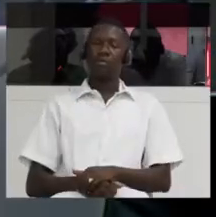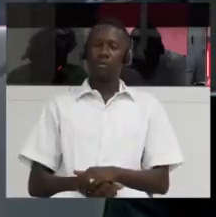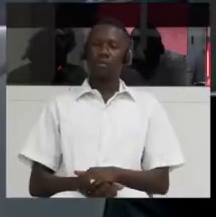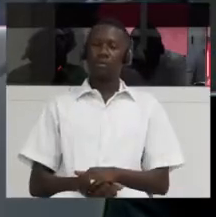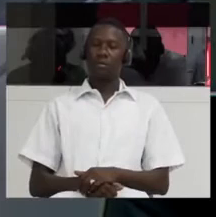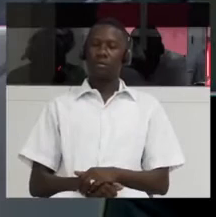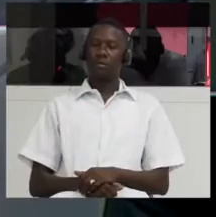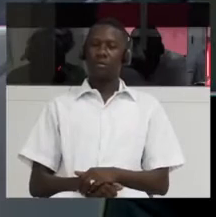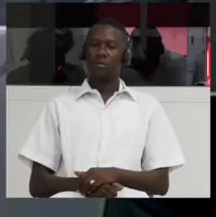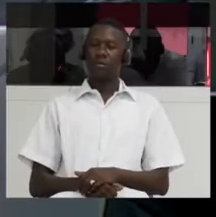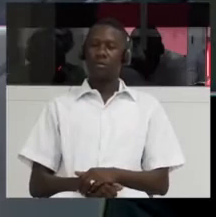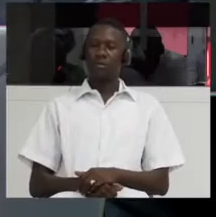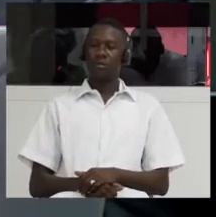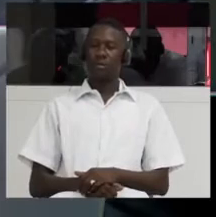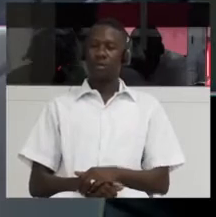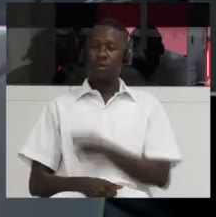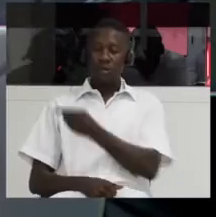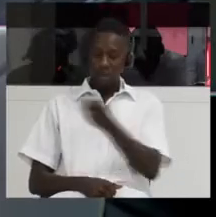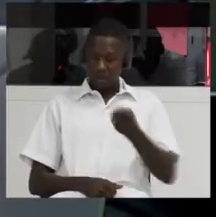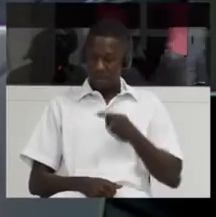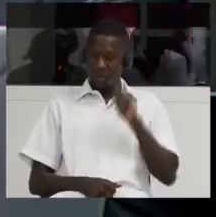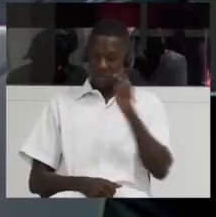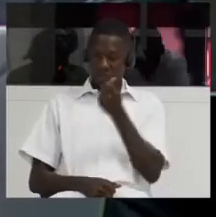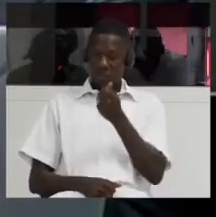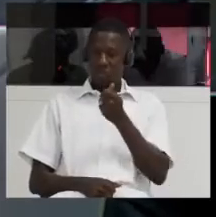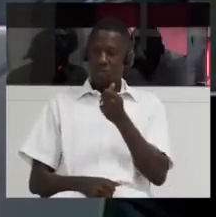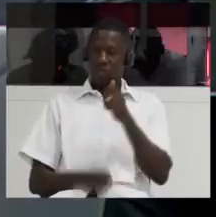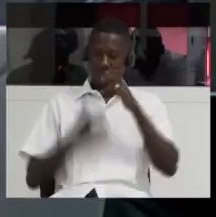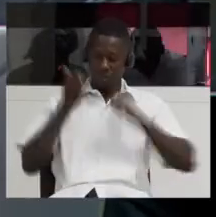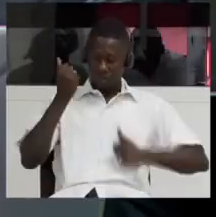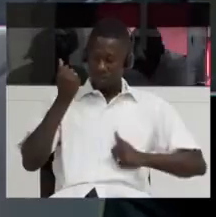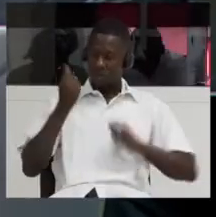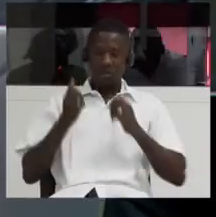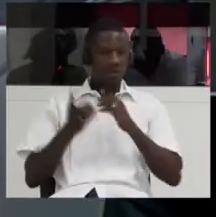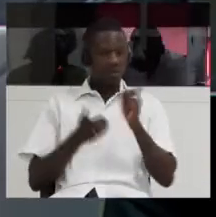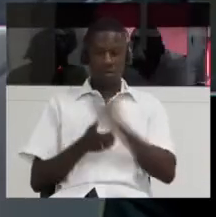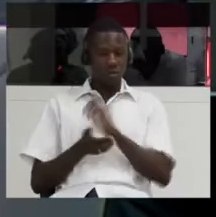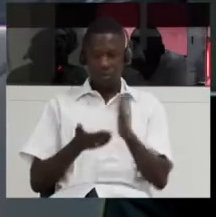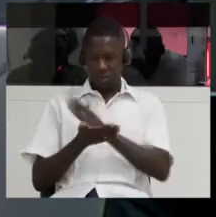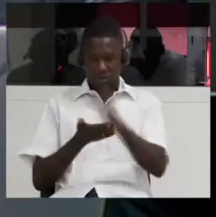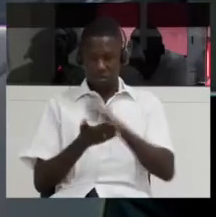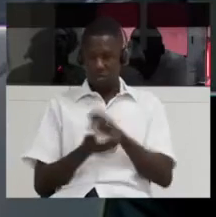But these new weapons were not distributed to your group? Well before, no.